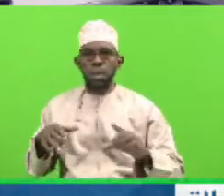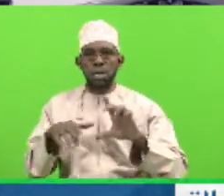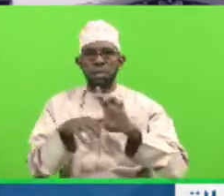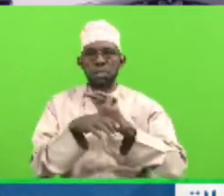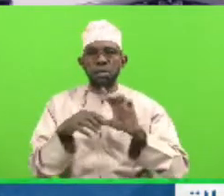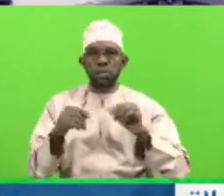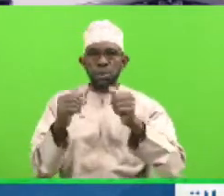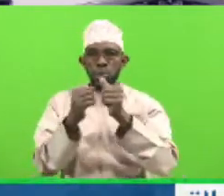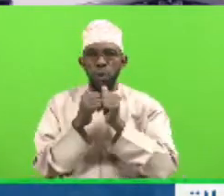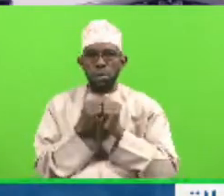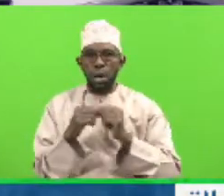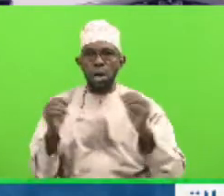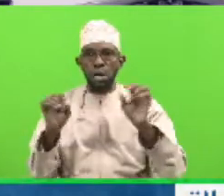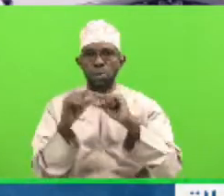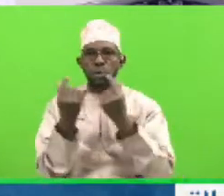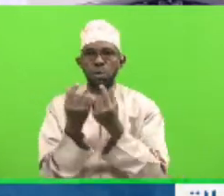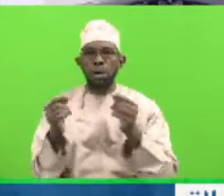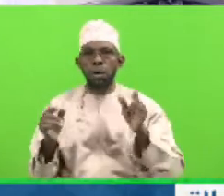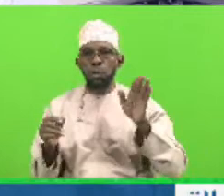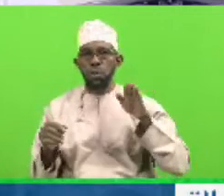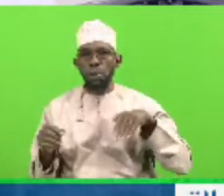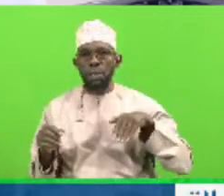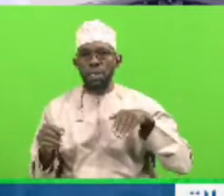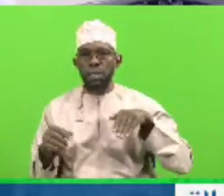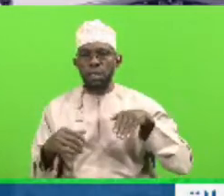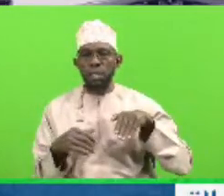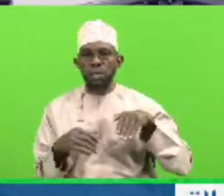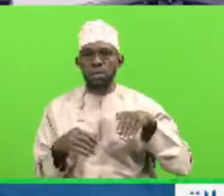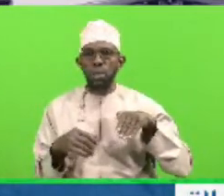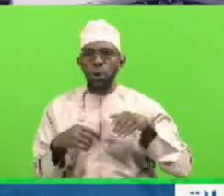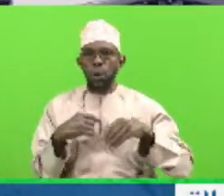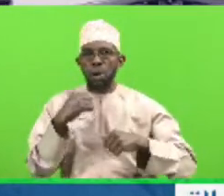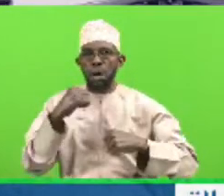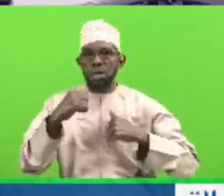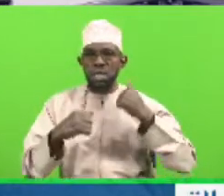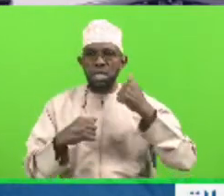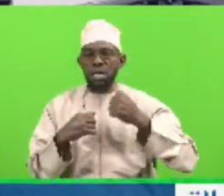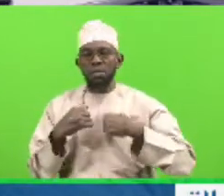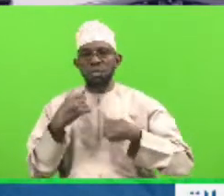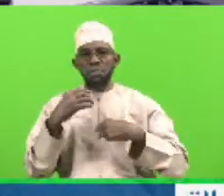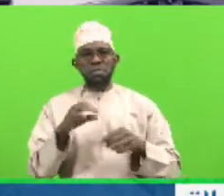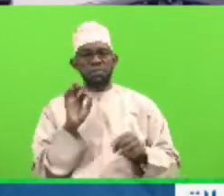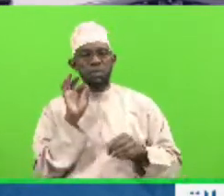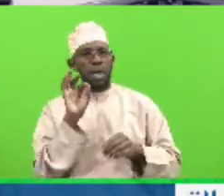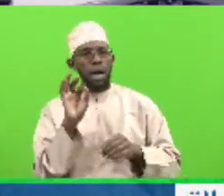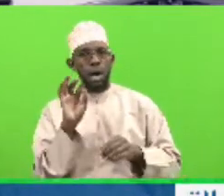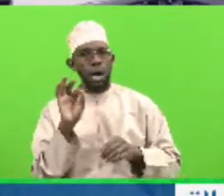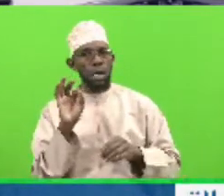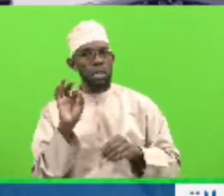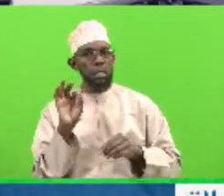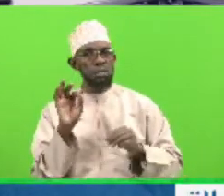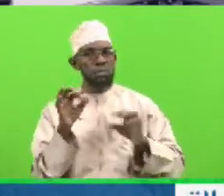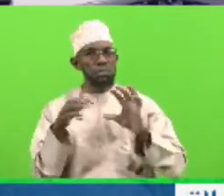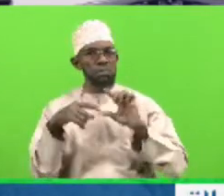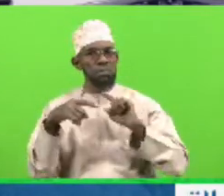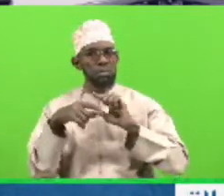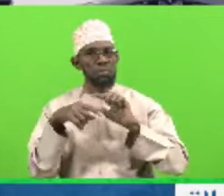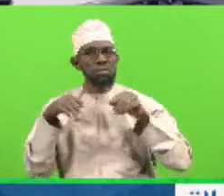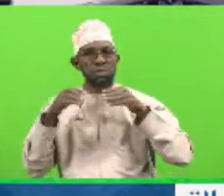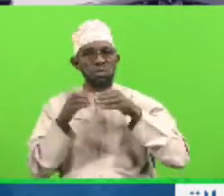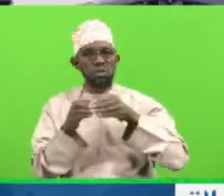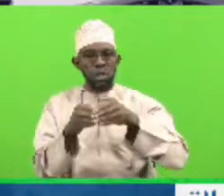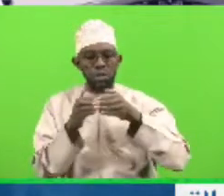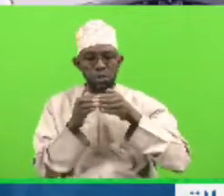which refer to a group of women who are attracted either sexually